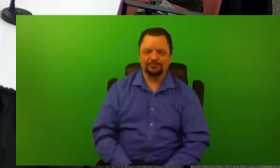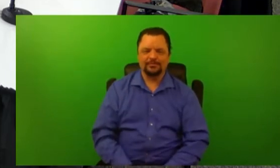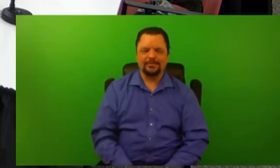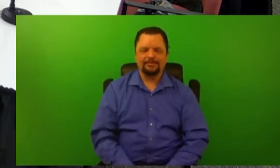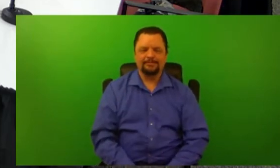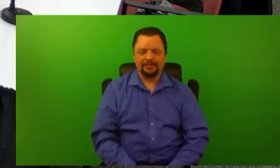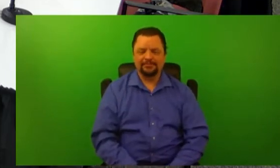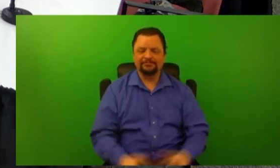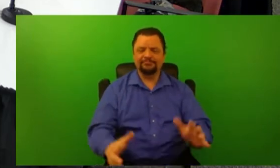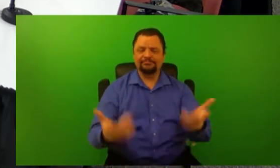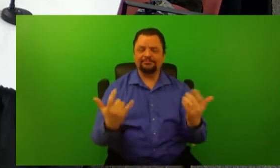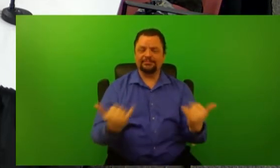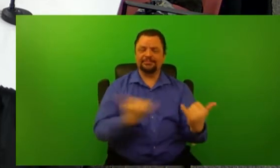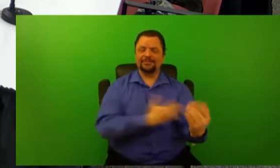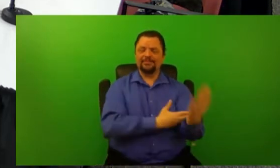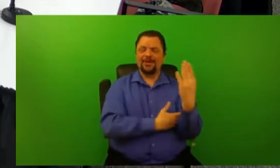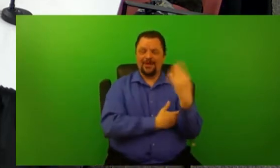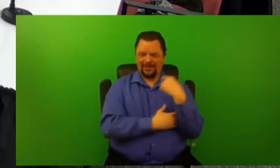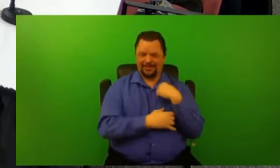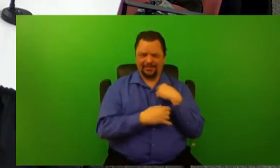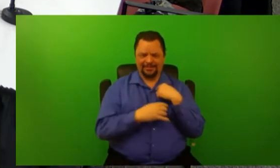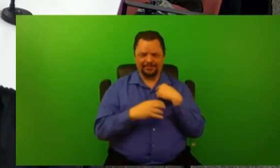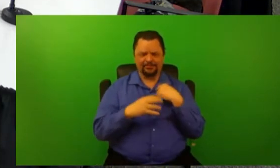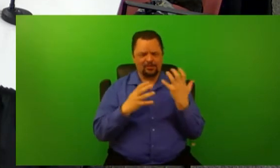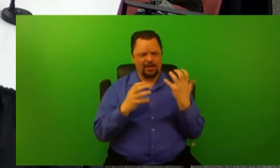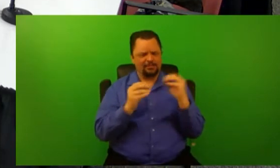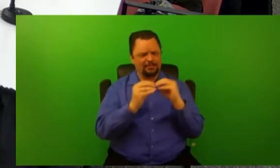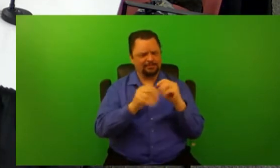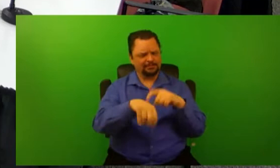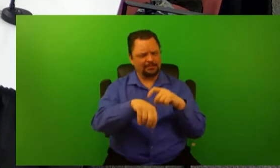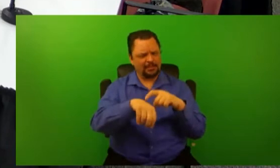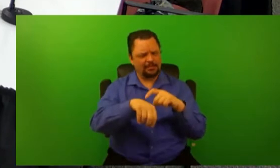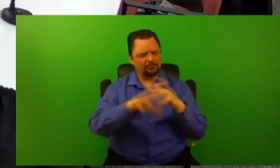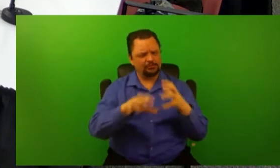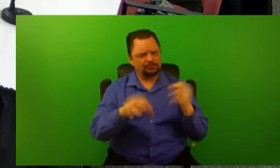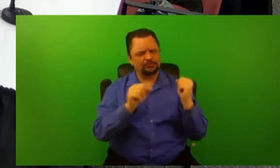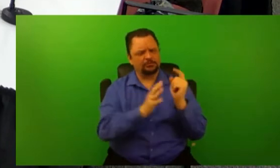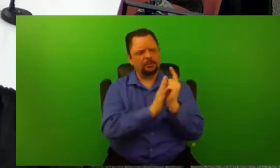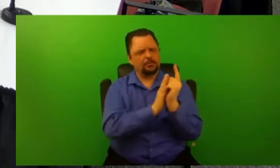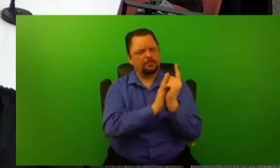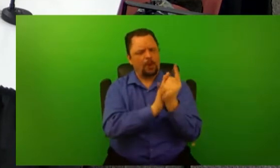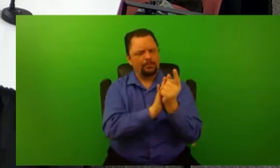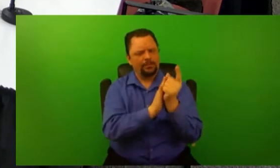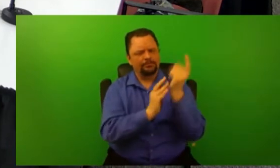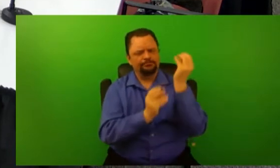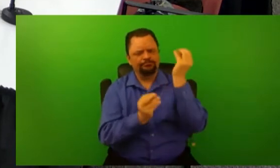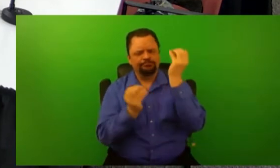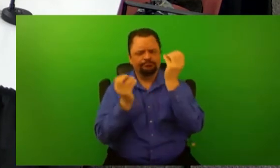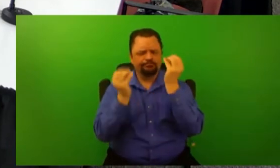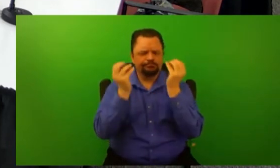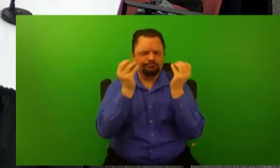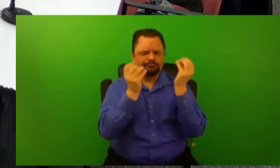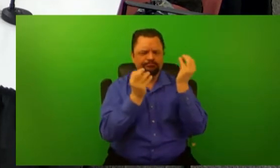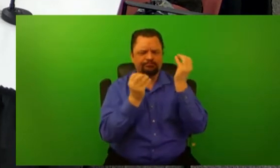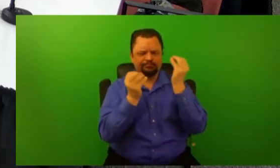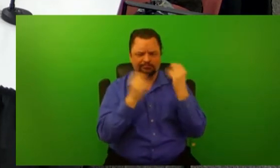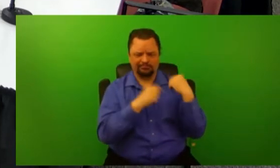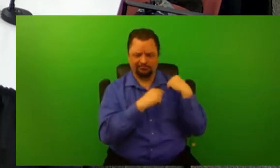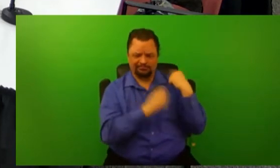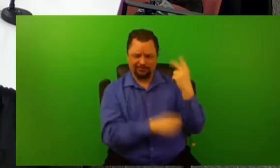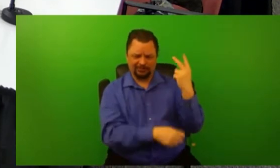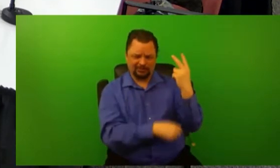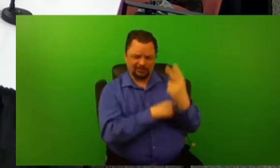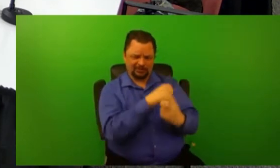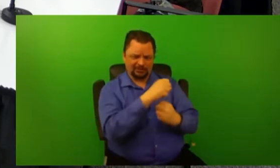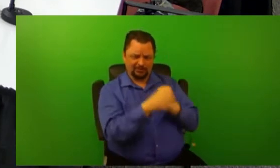This morning, I'd like to just take a moment to start out with a little bit of where we have been over the last 2